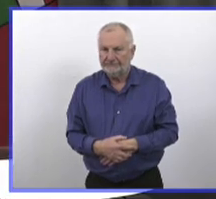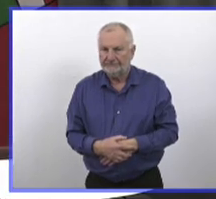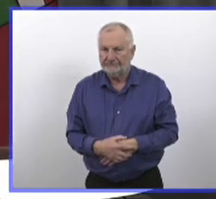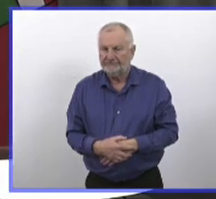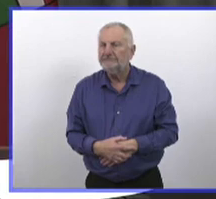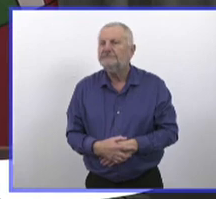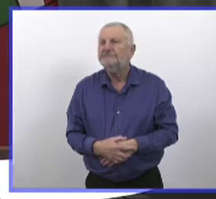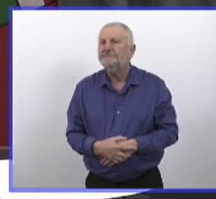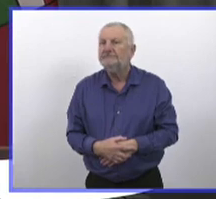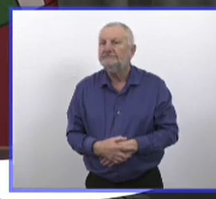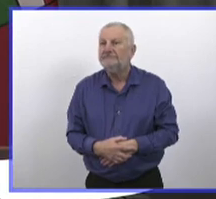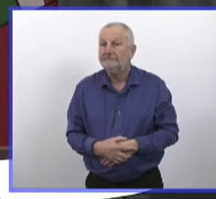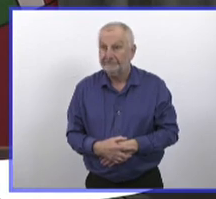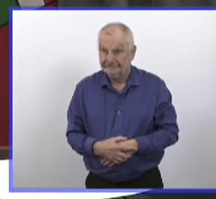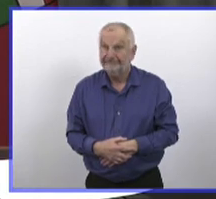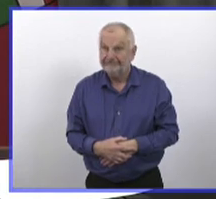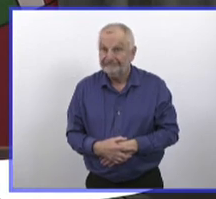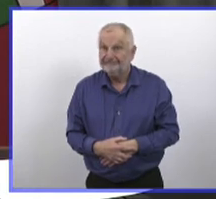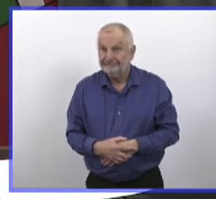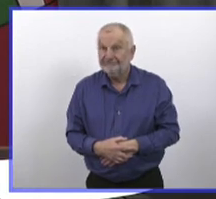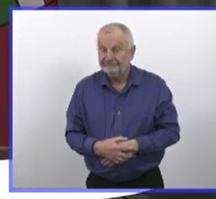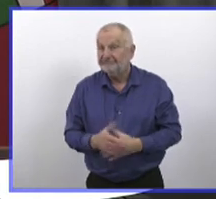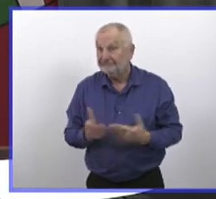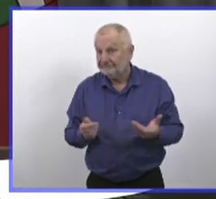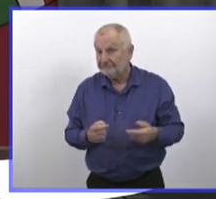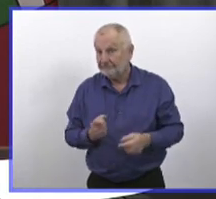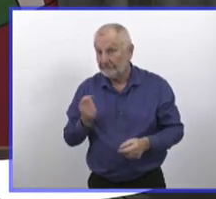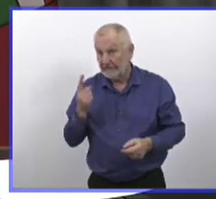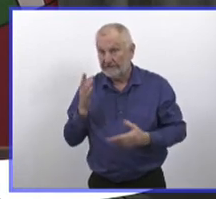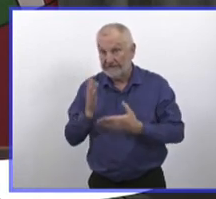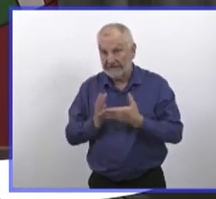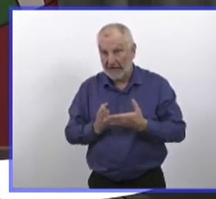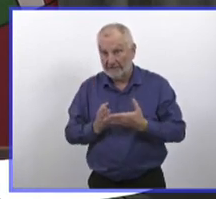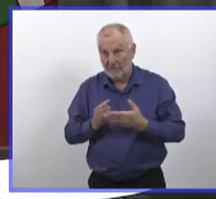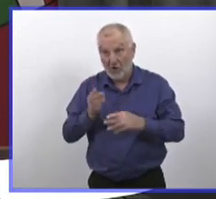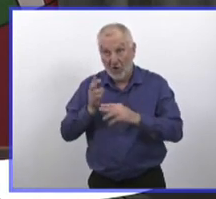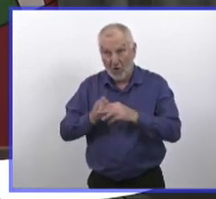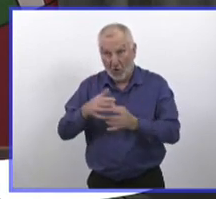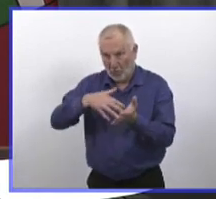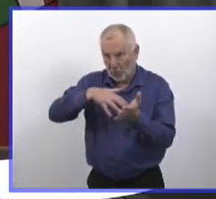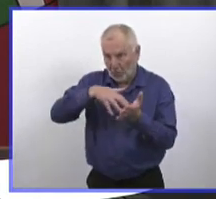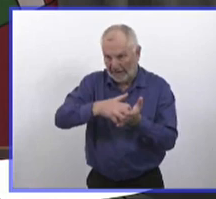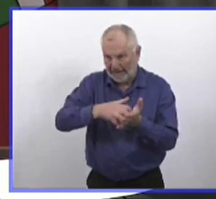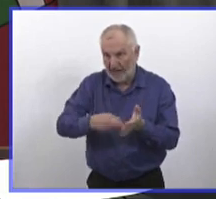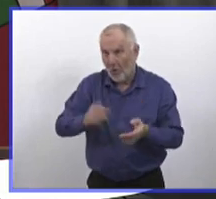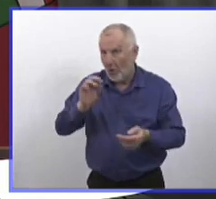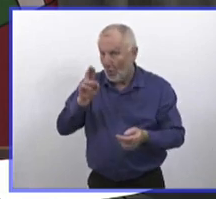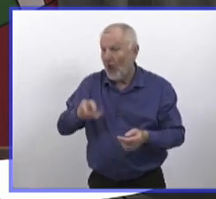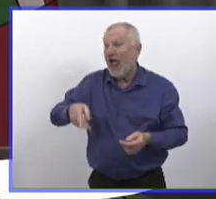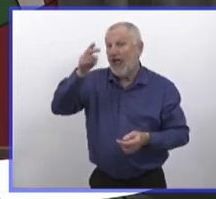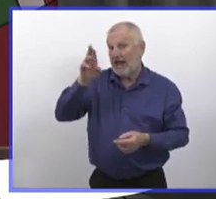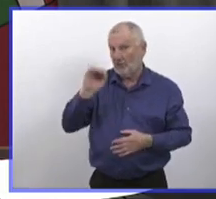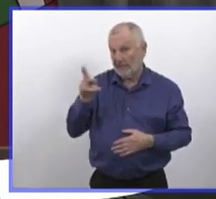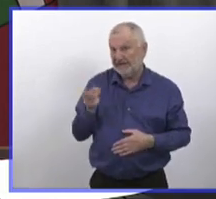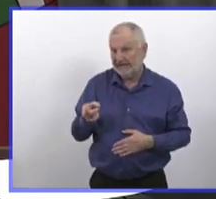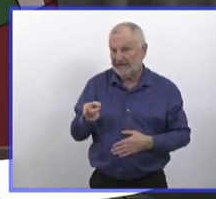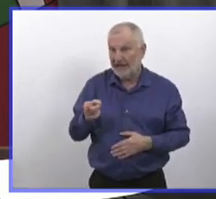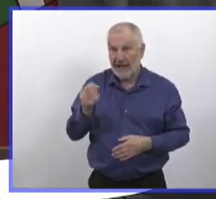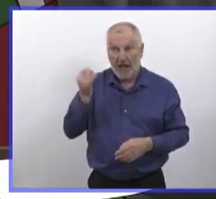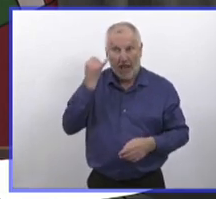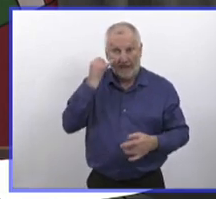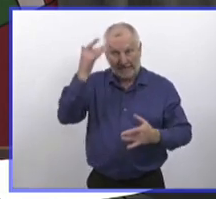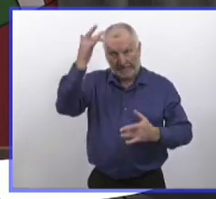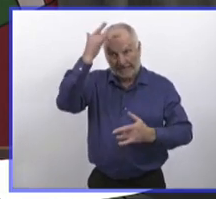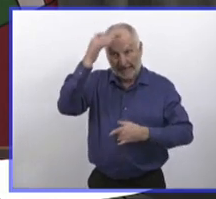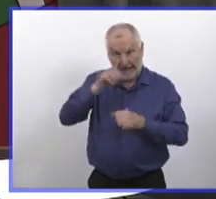So it does recognize that there are some people with high-risk conditions that are more likely to have serious outcomes related to